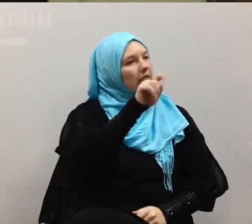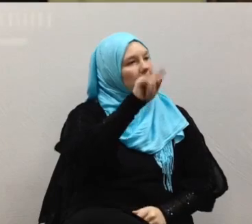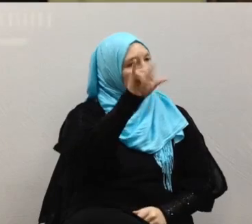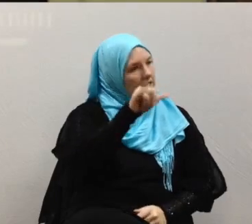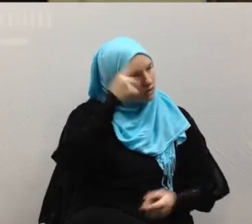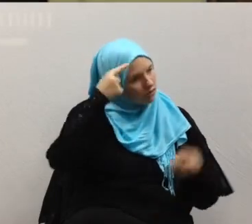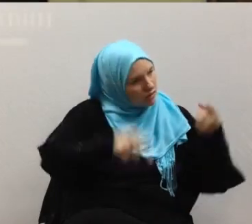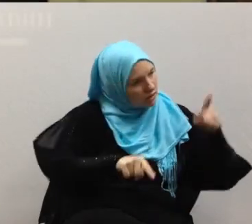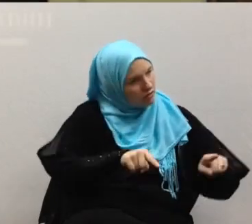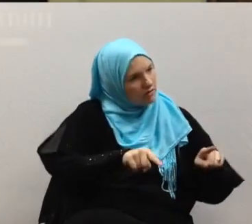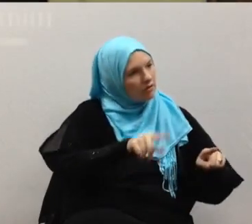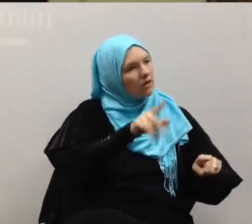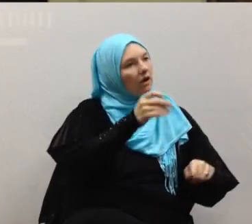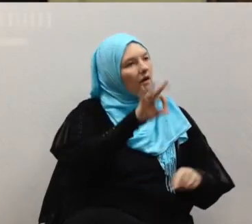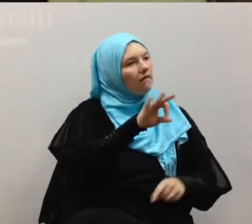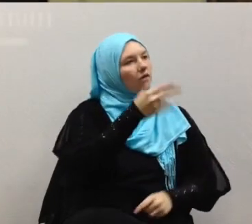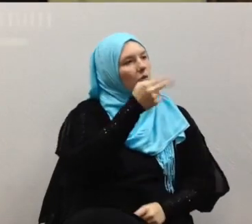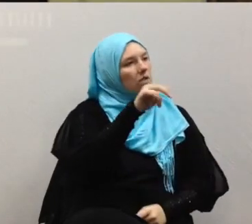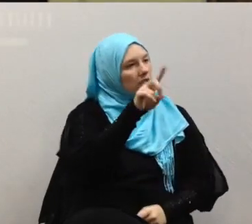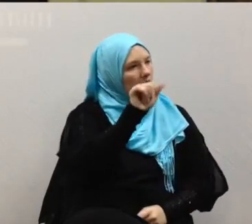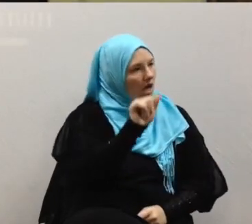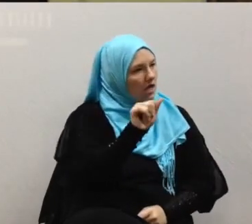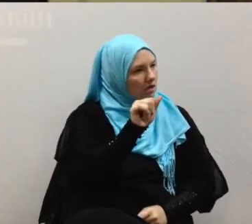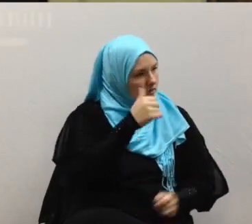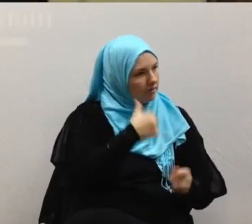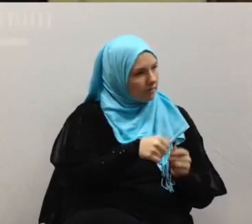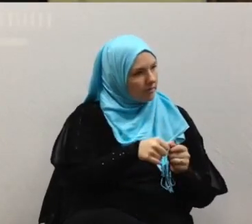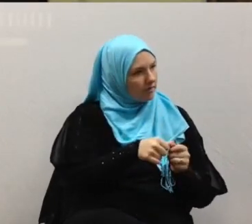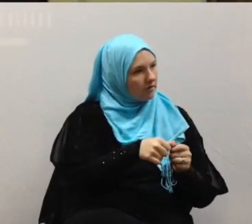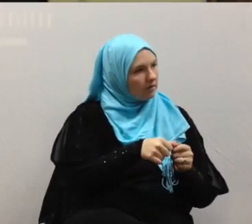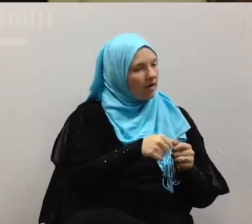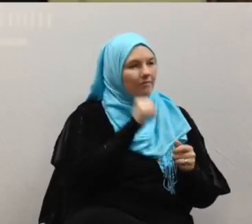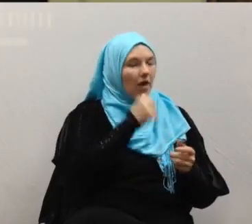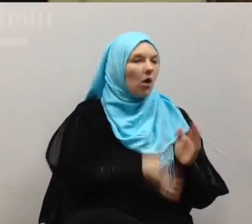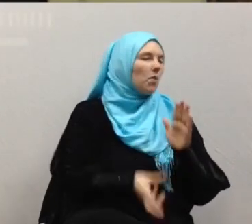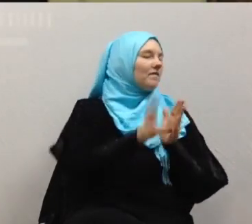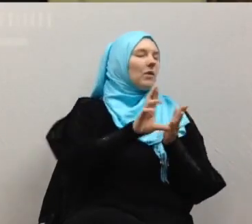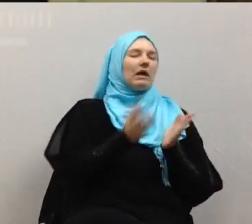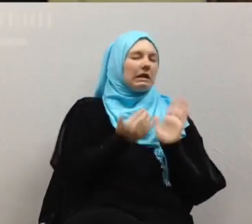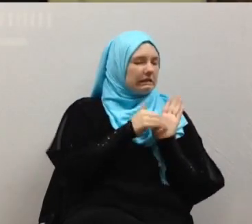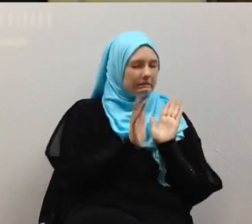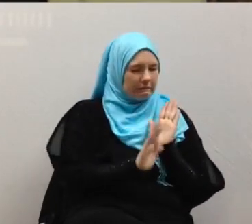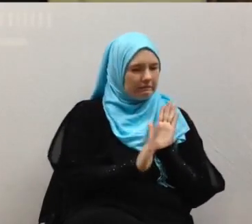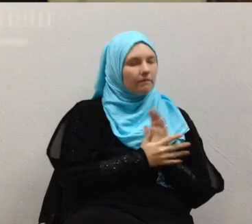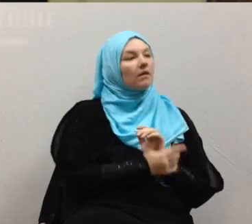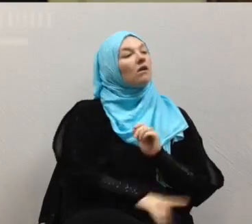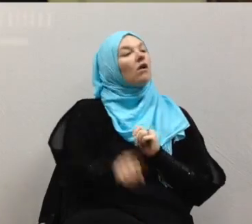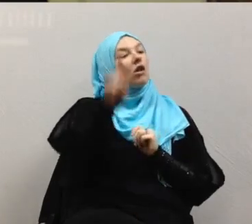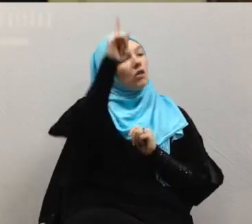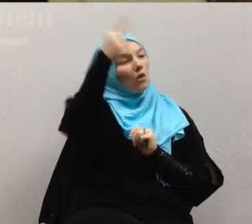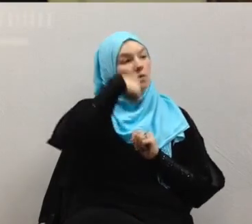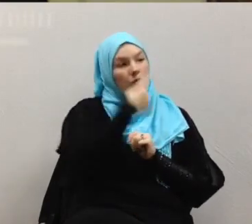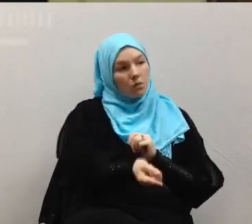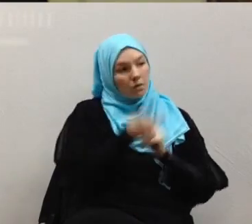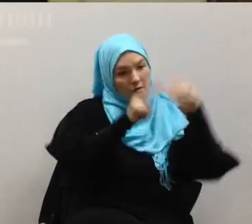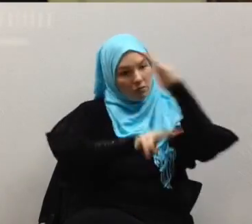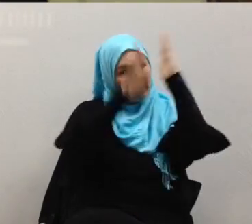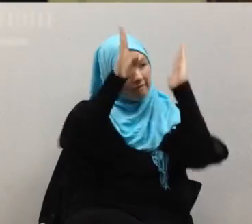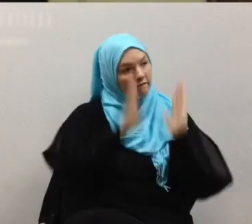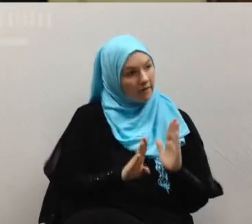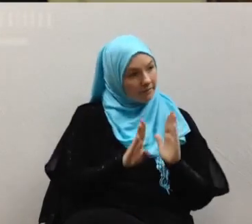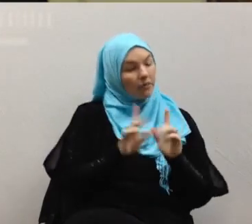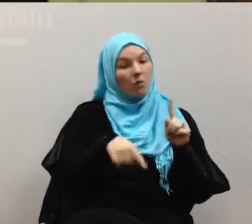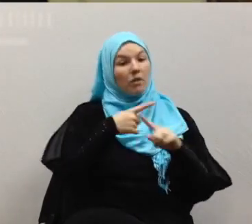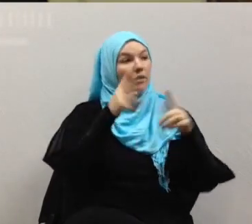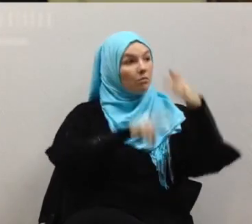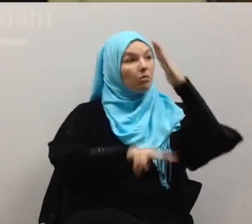I'm not going to go over the same materials again. So Allah subhanahu wa ta'ala told the Prophet, and when the Prophet received